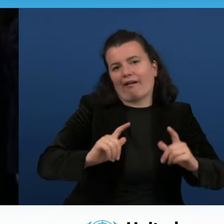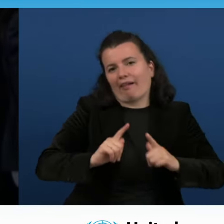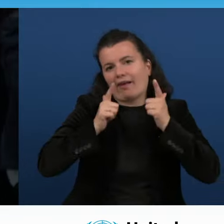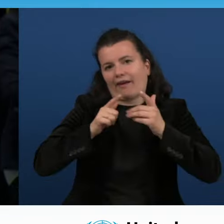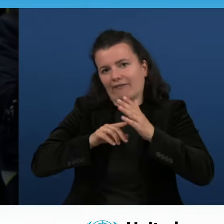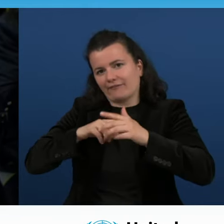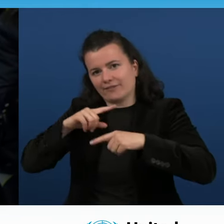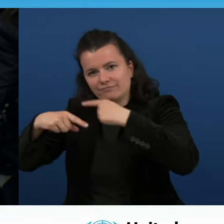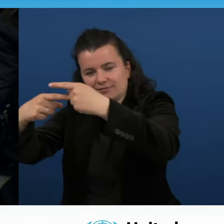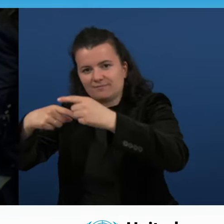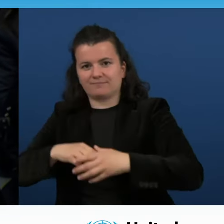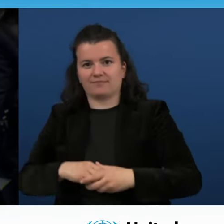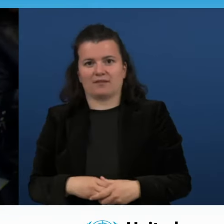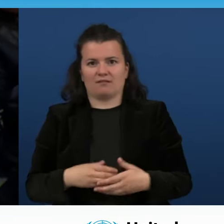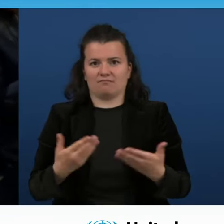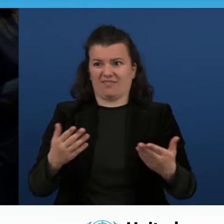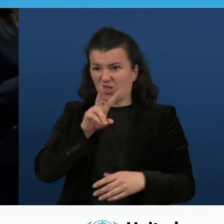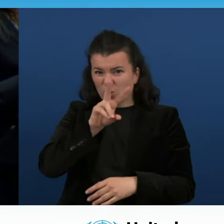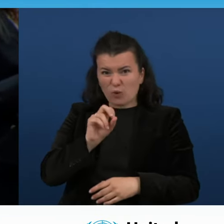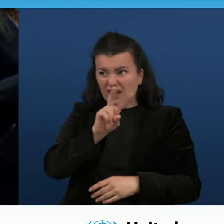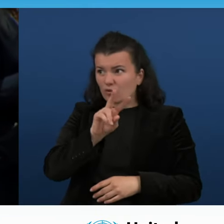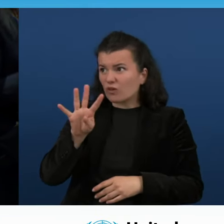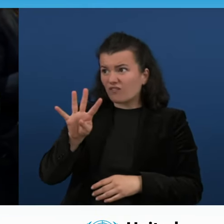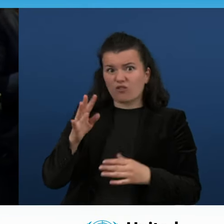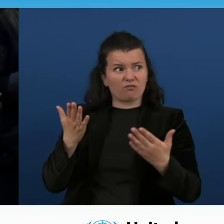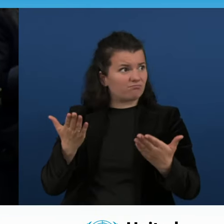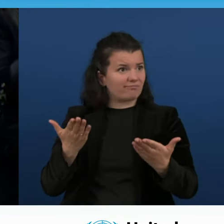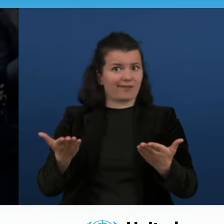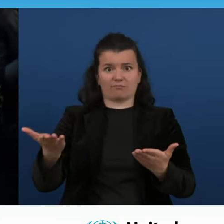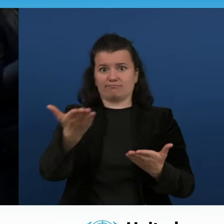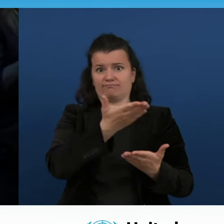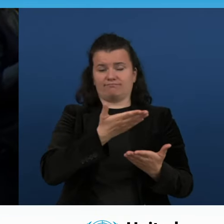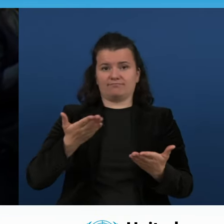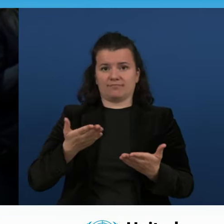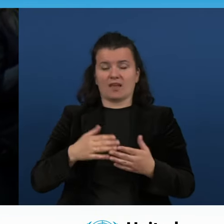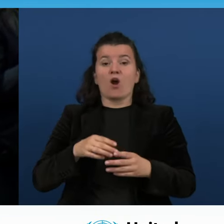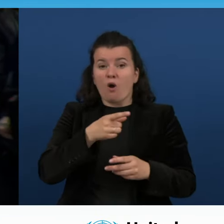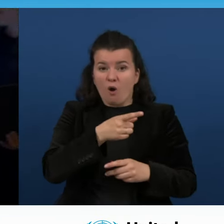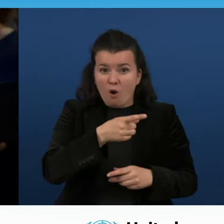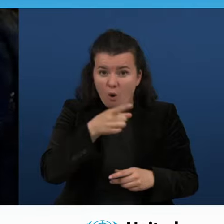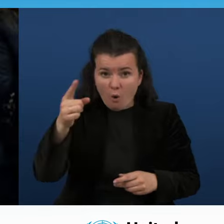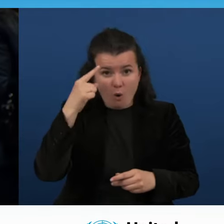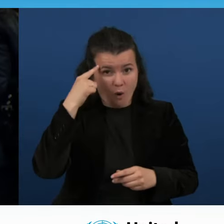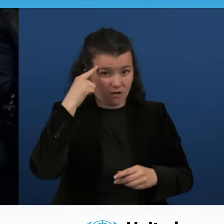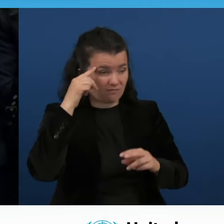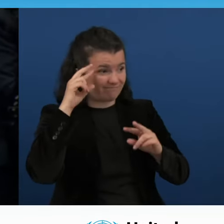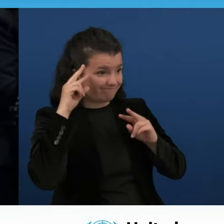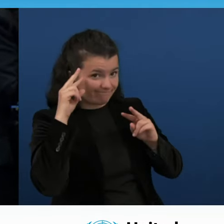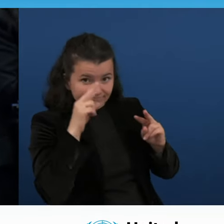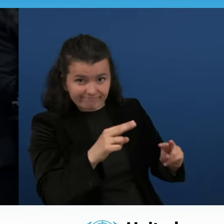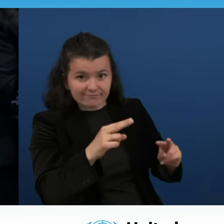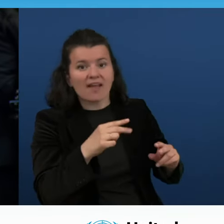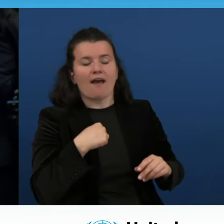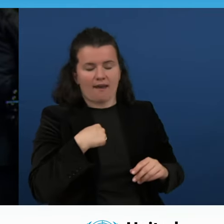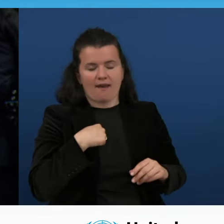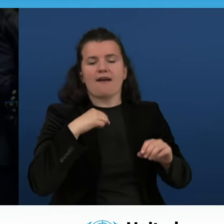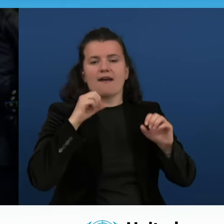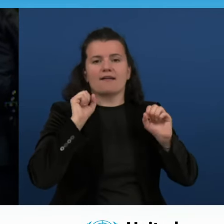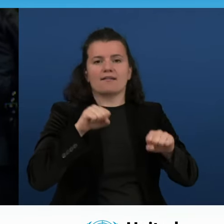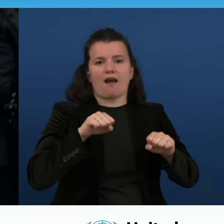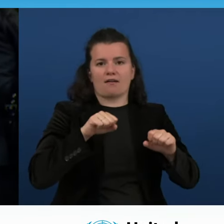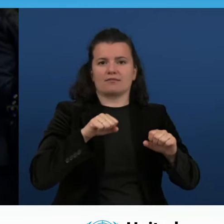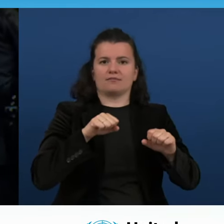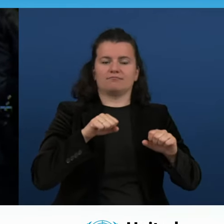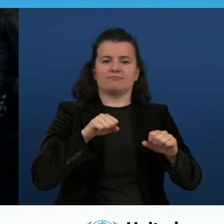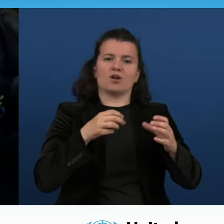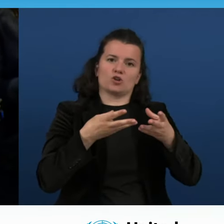address this issue, we make significant steps towards a better future for all. When I learned about dissolvable poverty, I